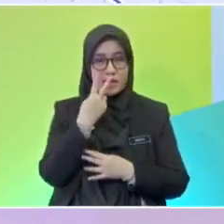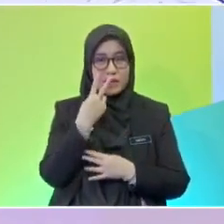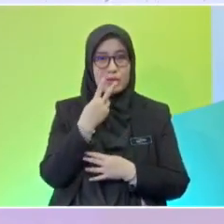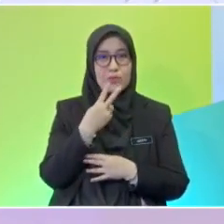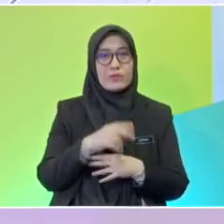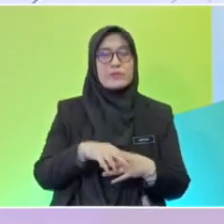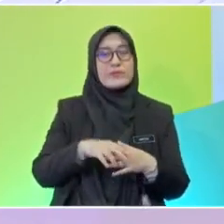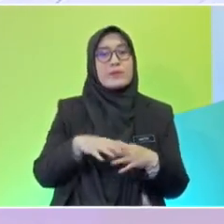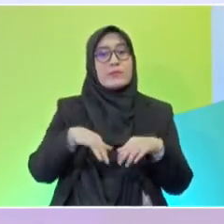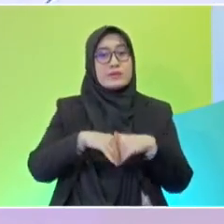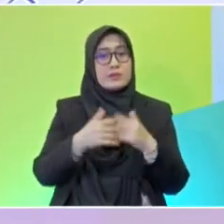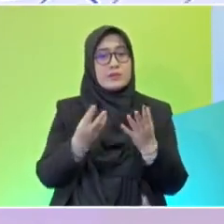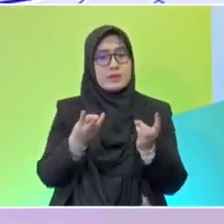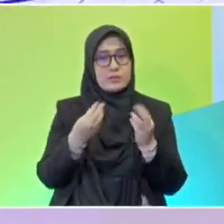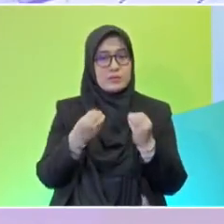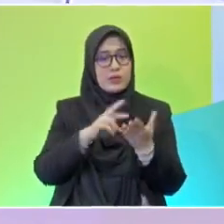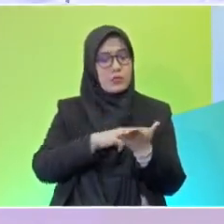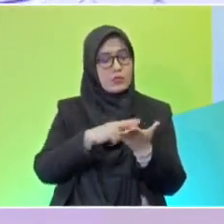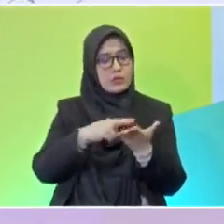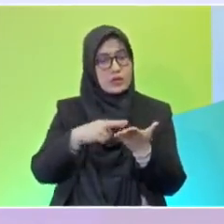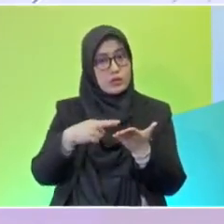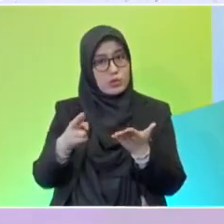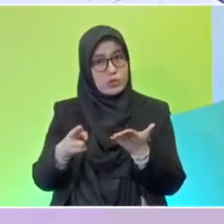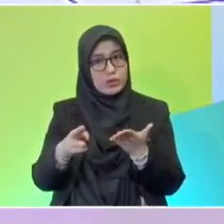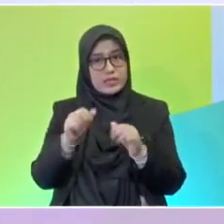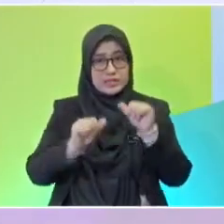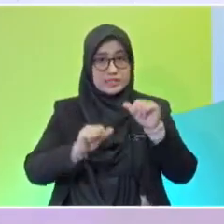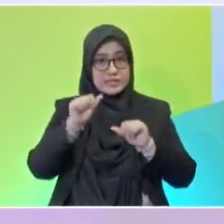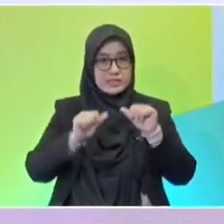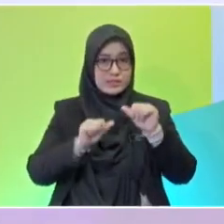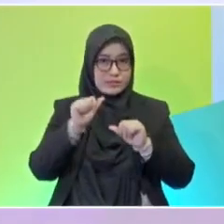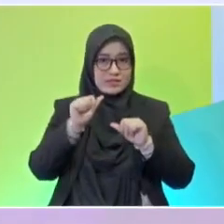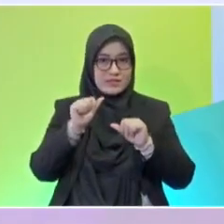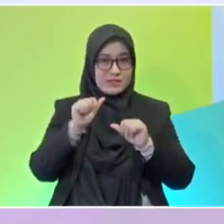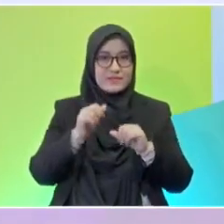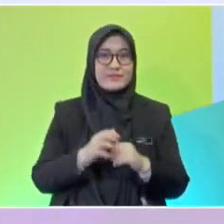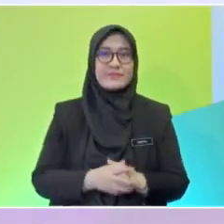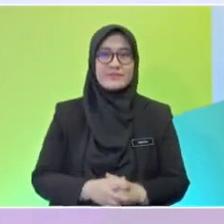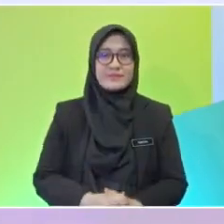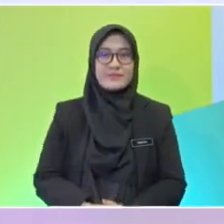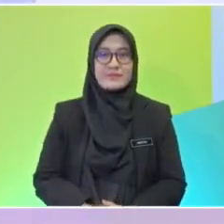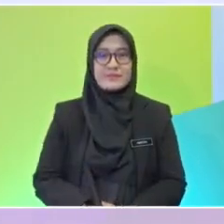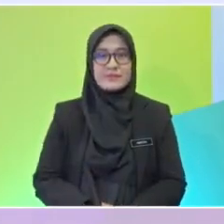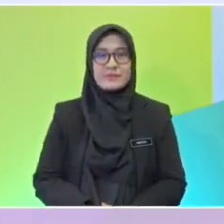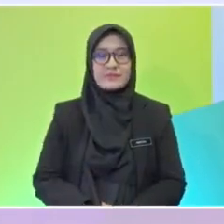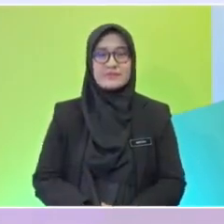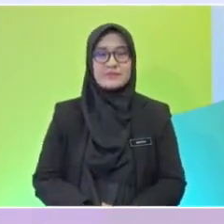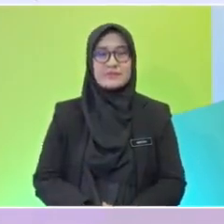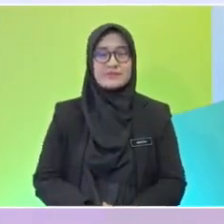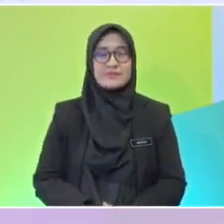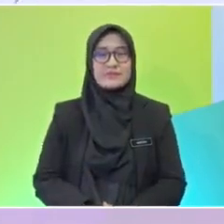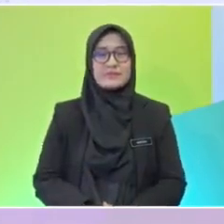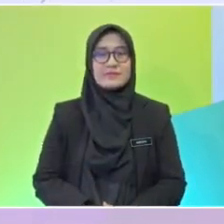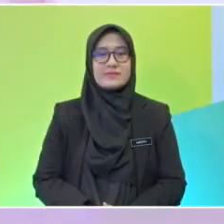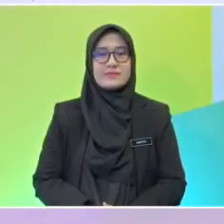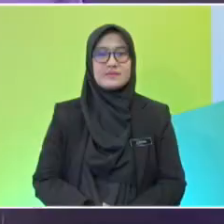the assessment. Once the teachers assess the pupils, how do they record down all these data? Now, we'll pass it on